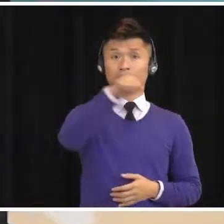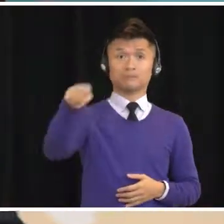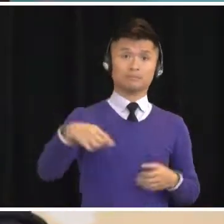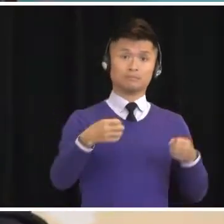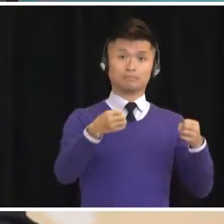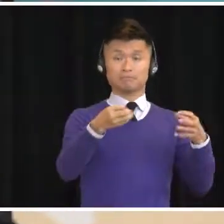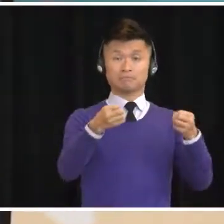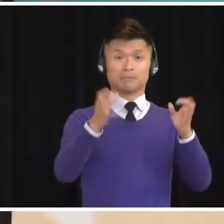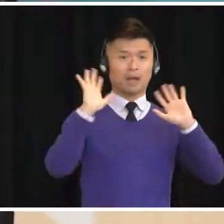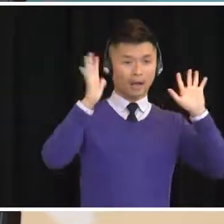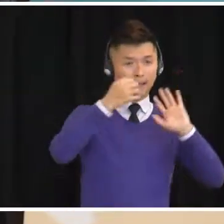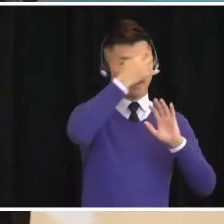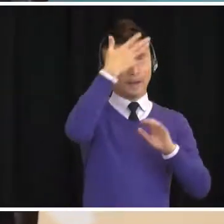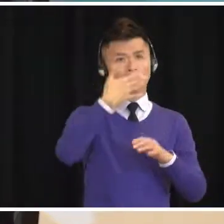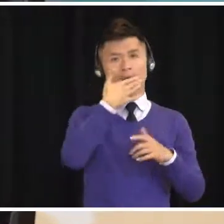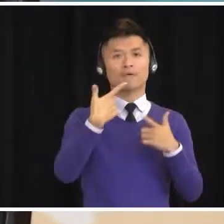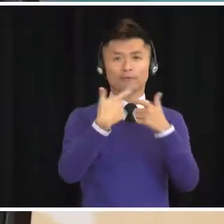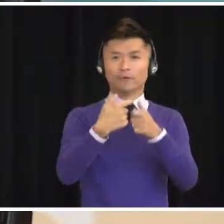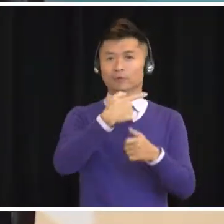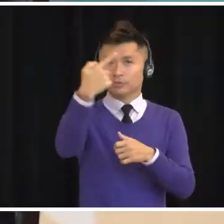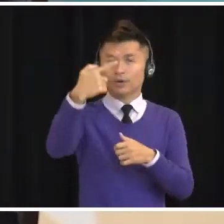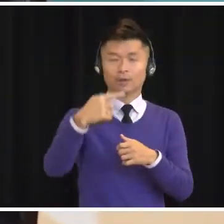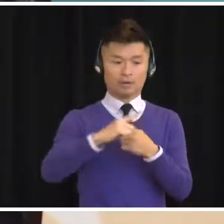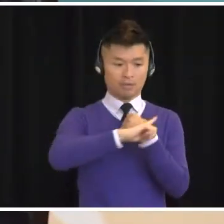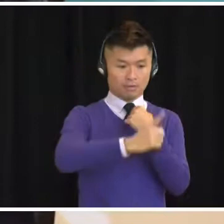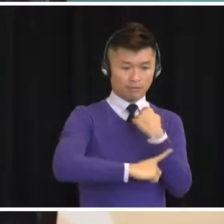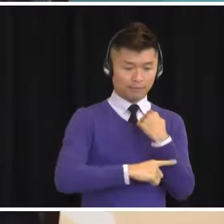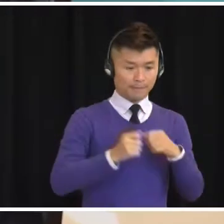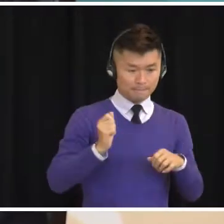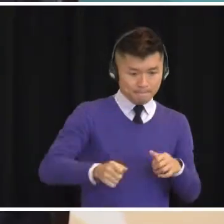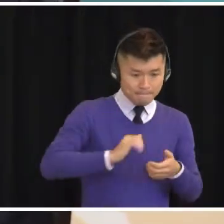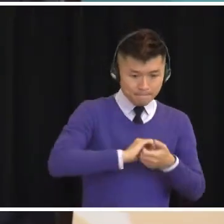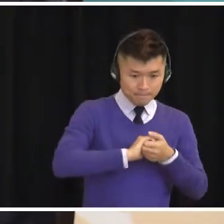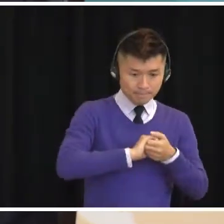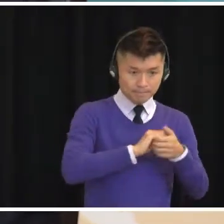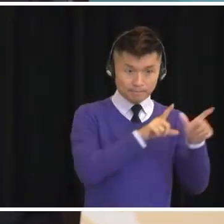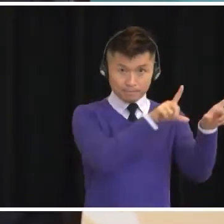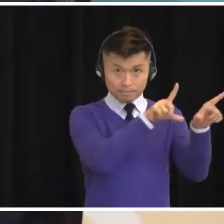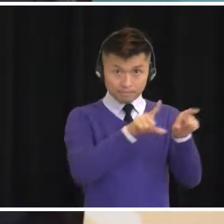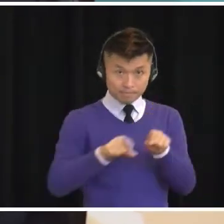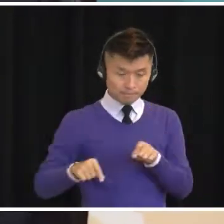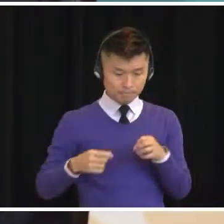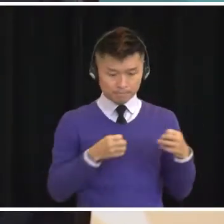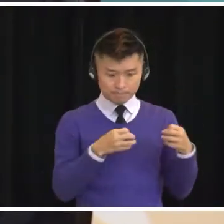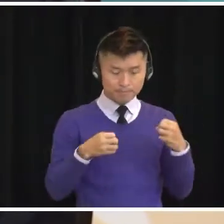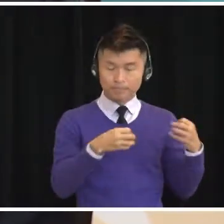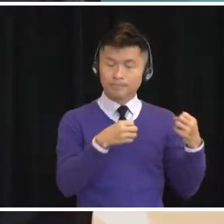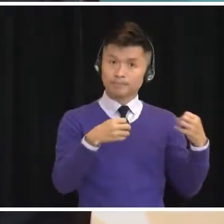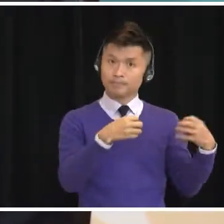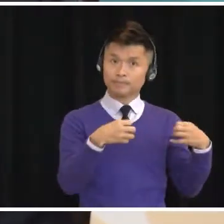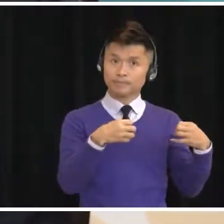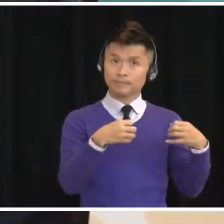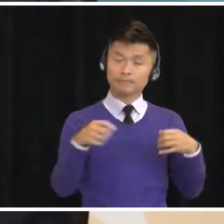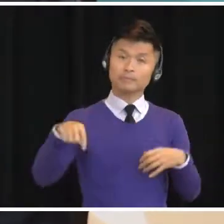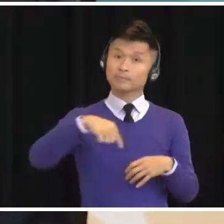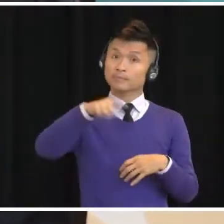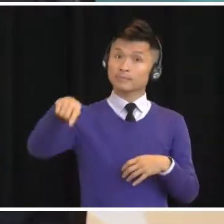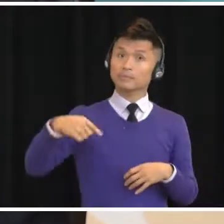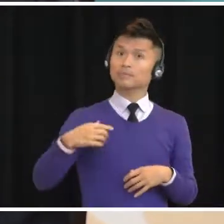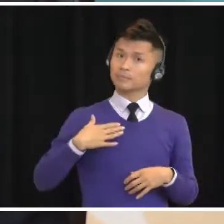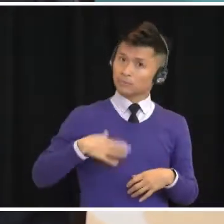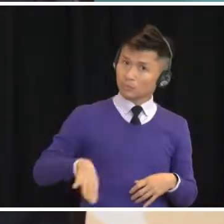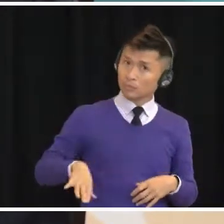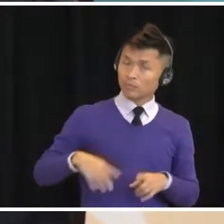legislative context, is it your understanding that the concept of the best interests is